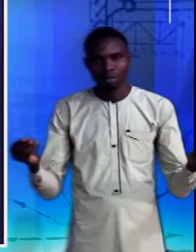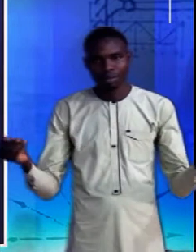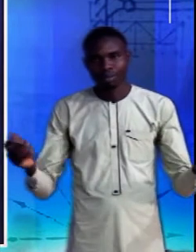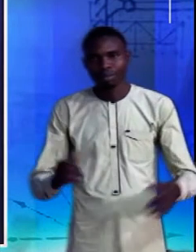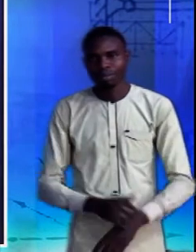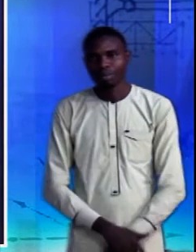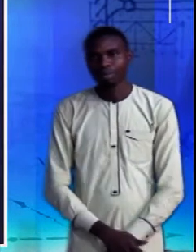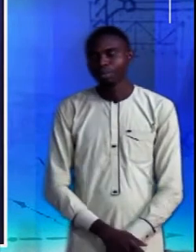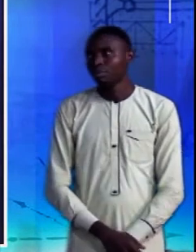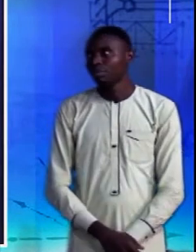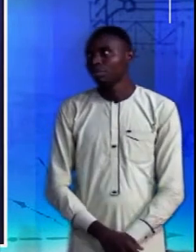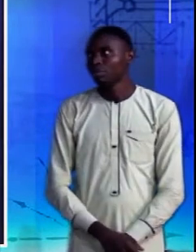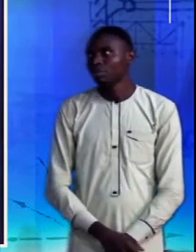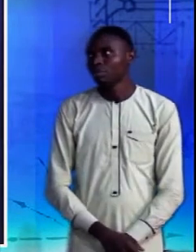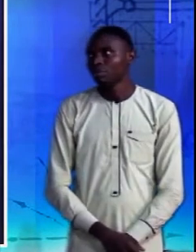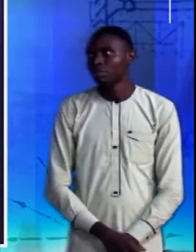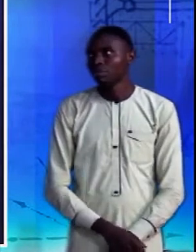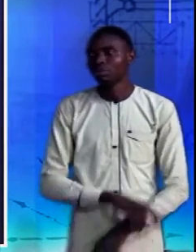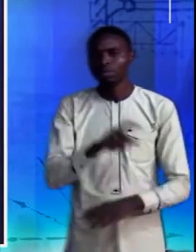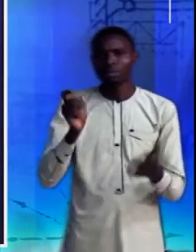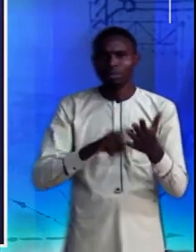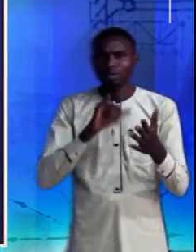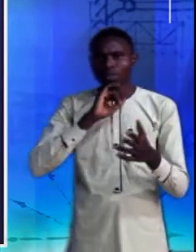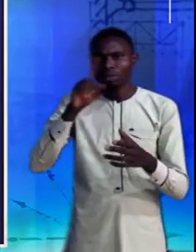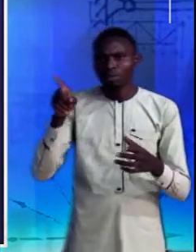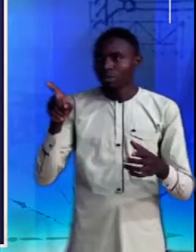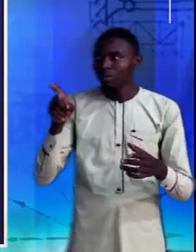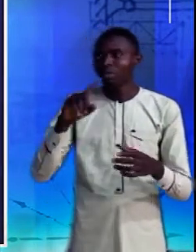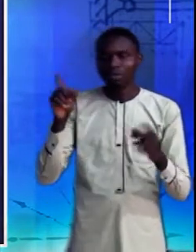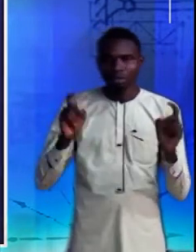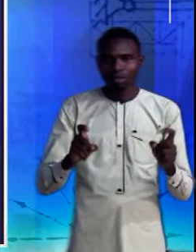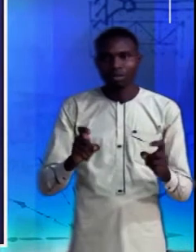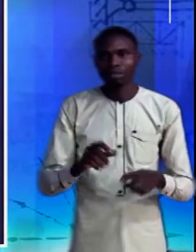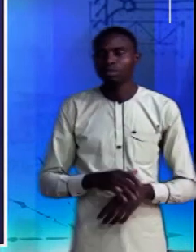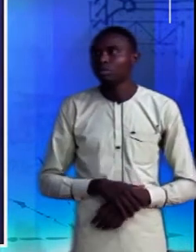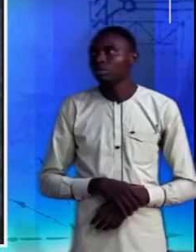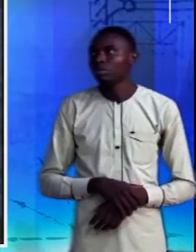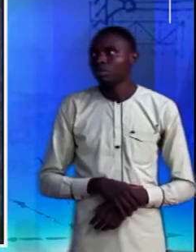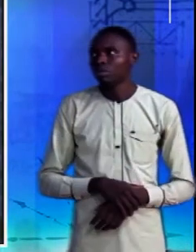days to hours to minutes. Now we are going to multiply